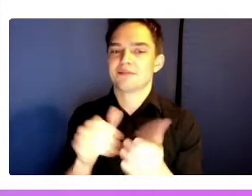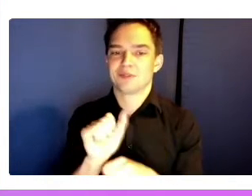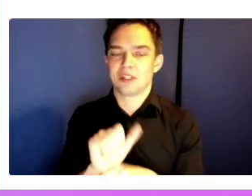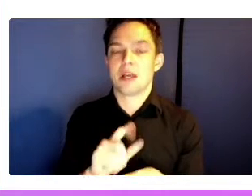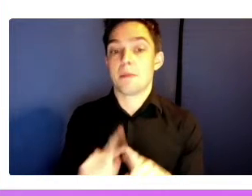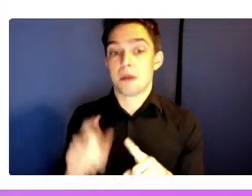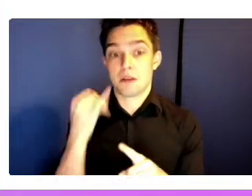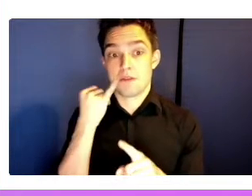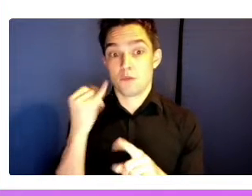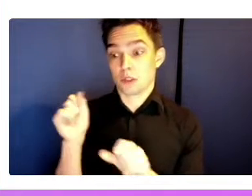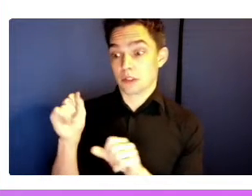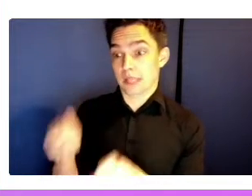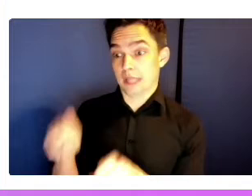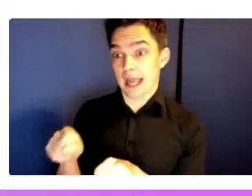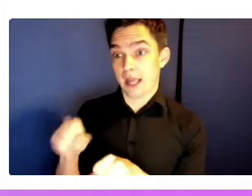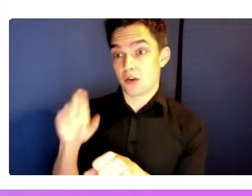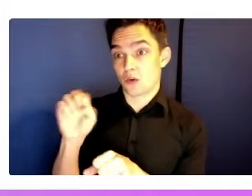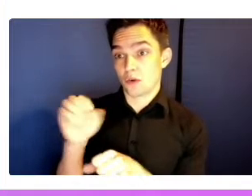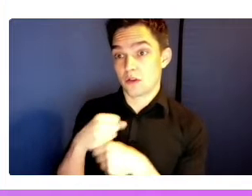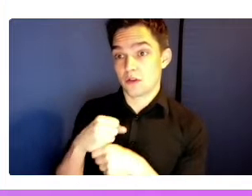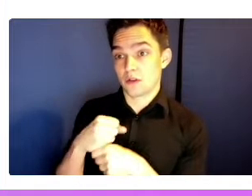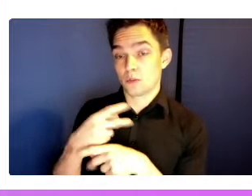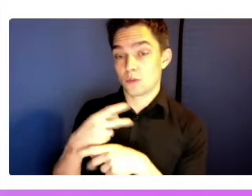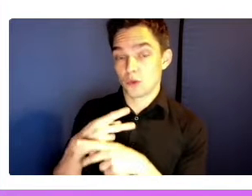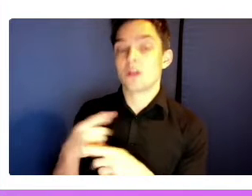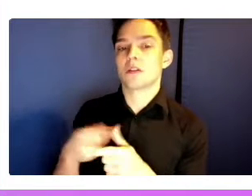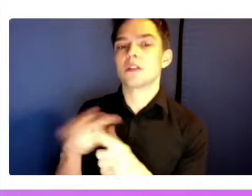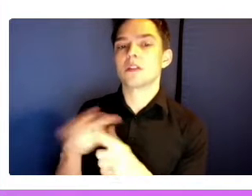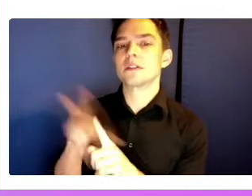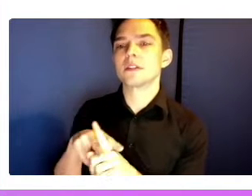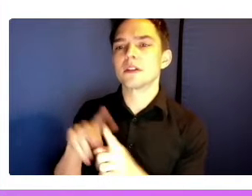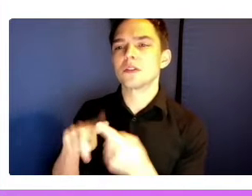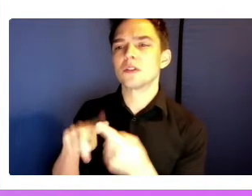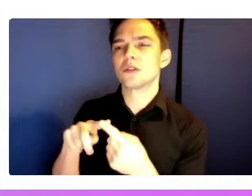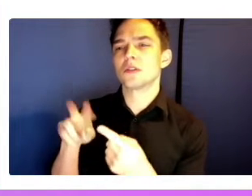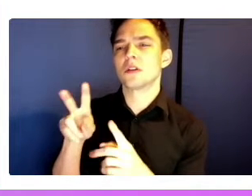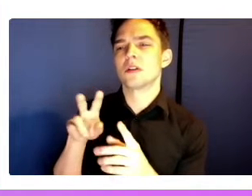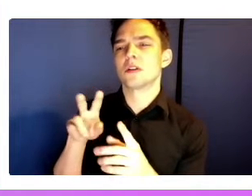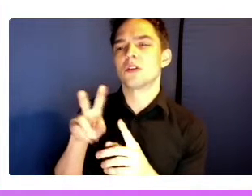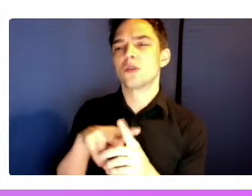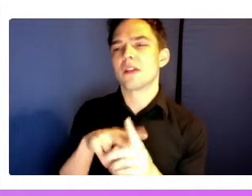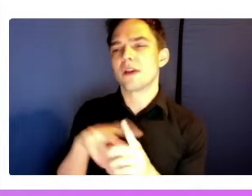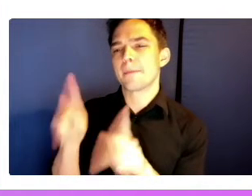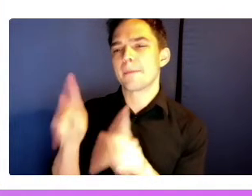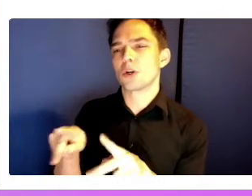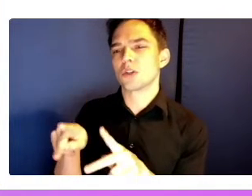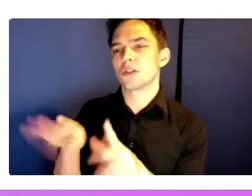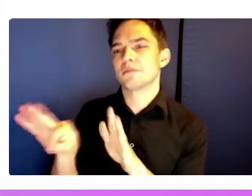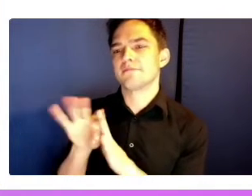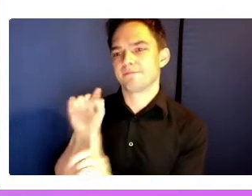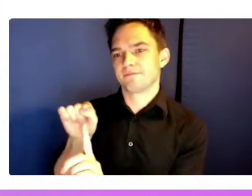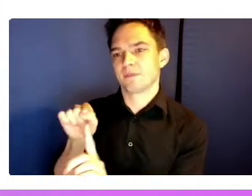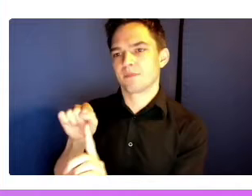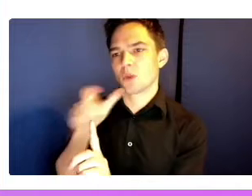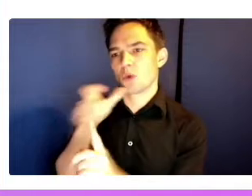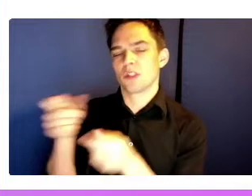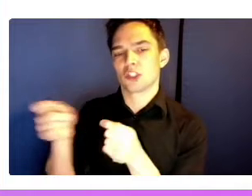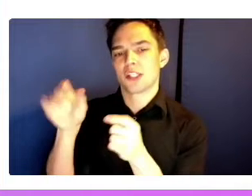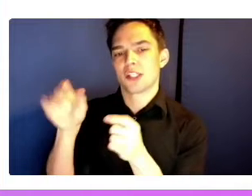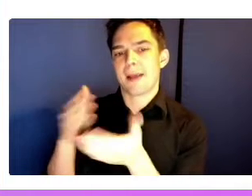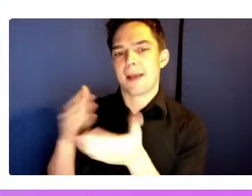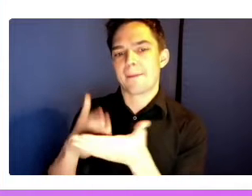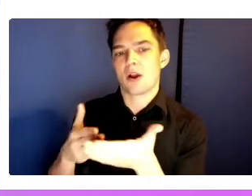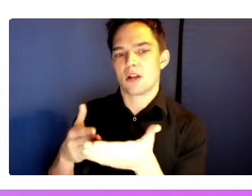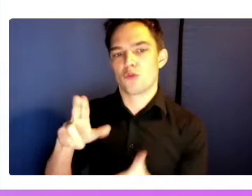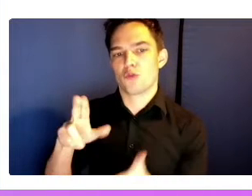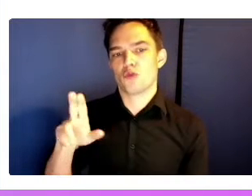if we can reproduce it, well, then we can assign it to the relevant person in charge of that part of